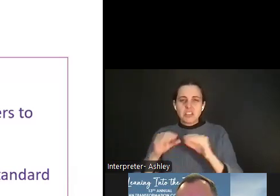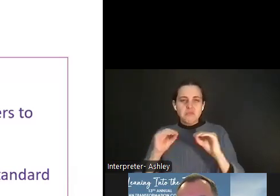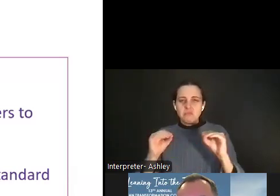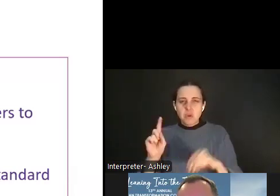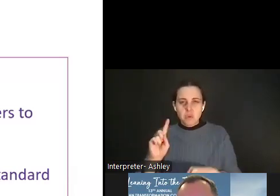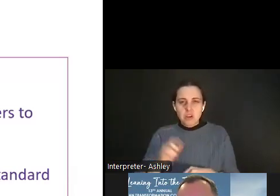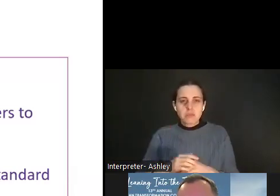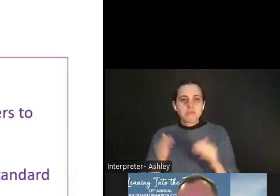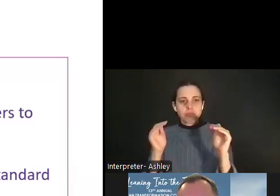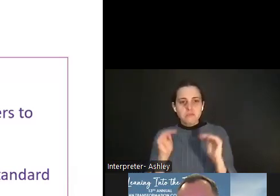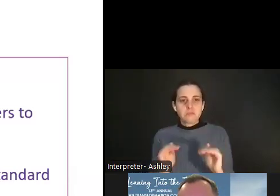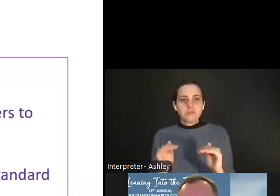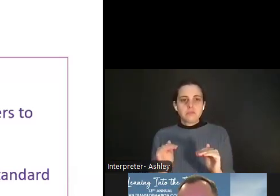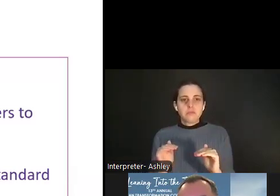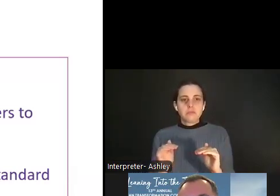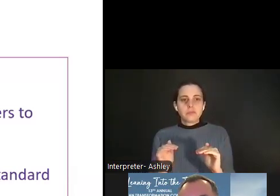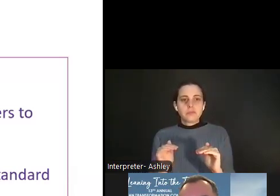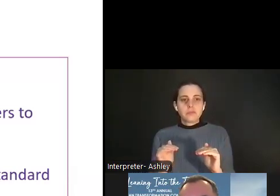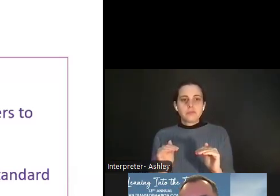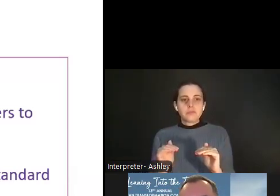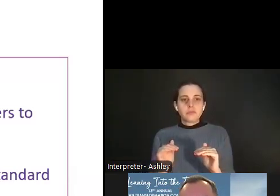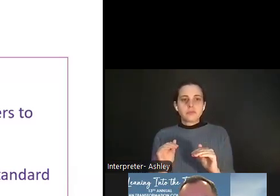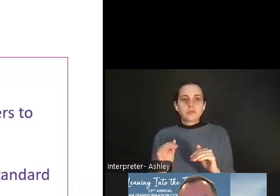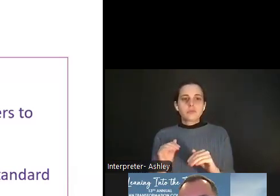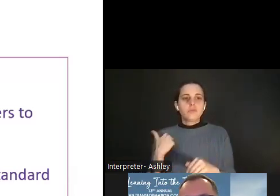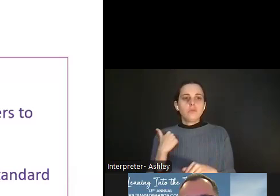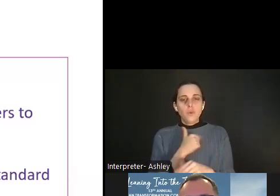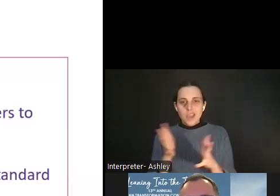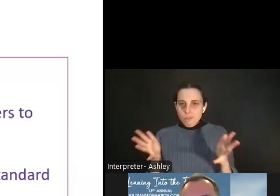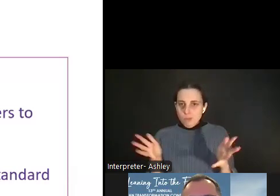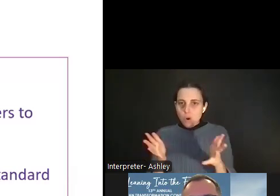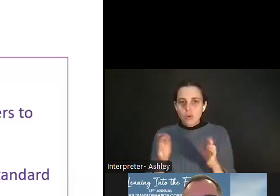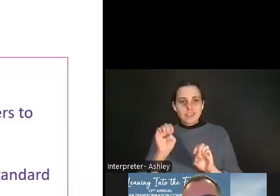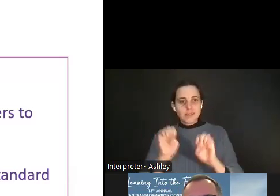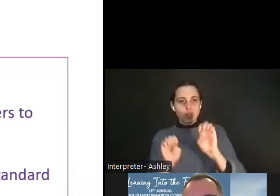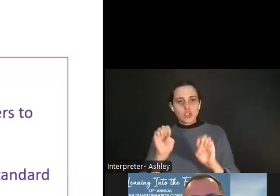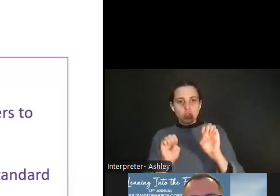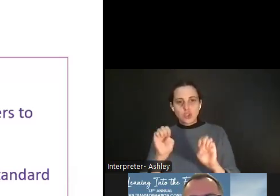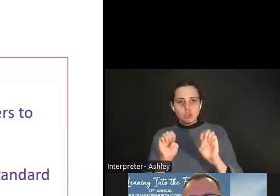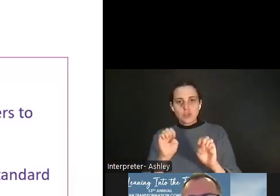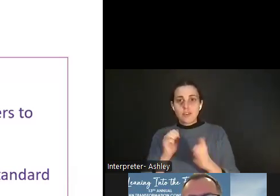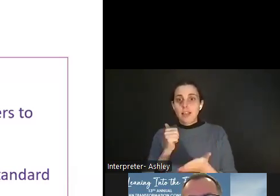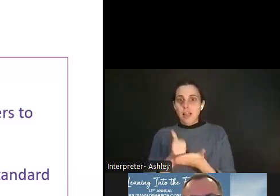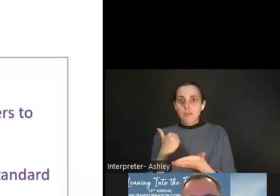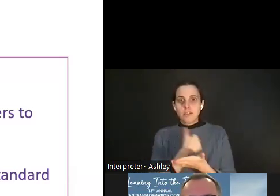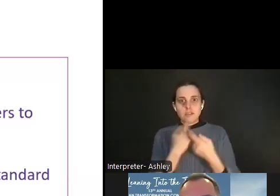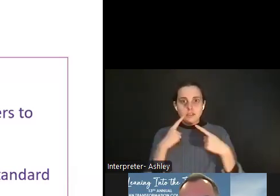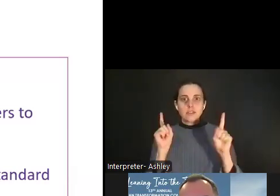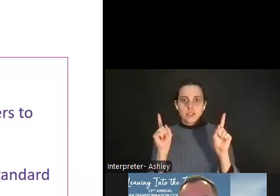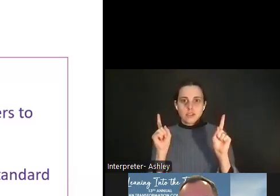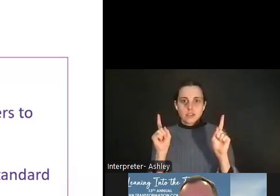promote experimenting. Experimenting is superior to succeeding. Fail fast, fail